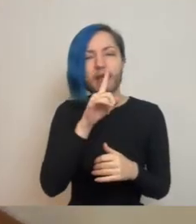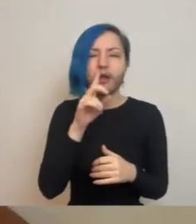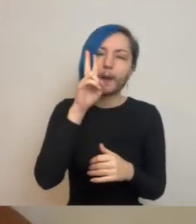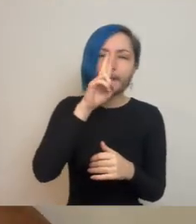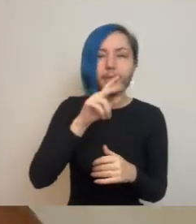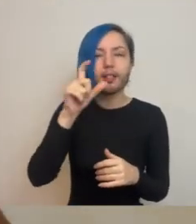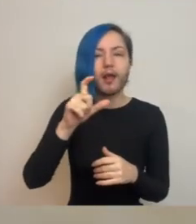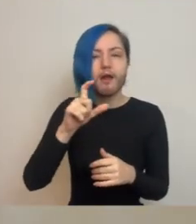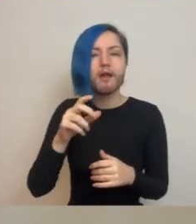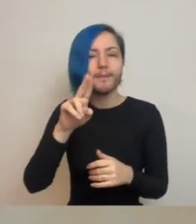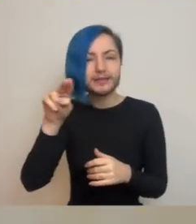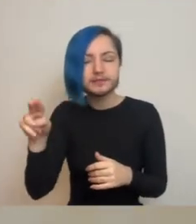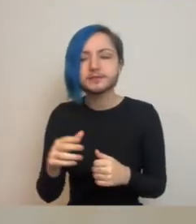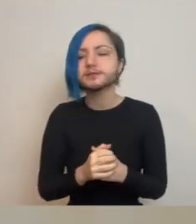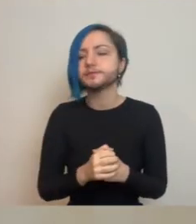purple paint here.